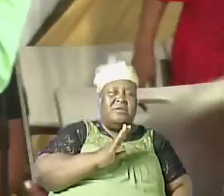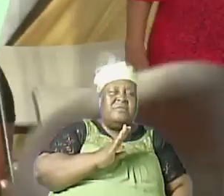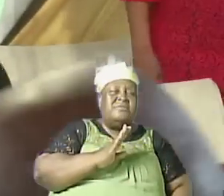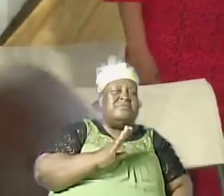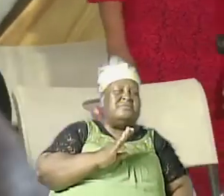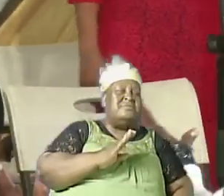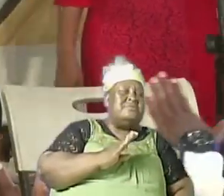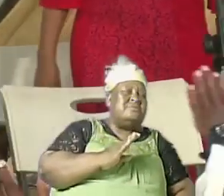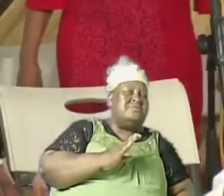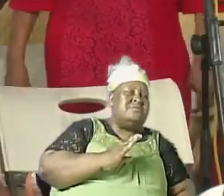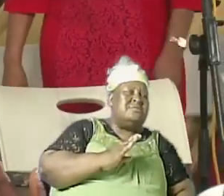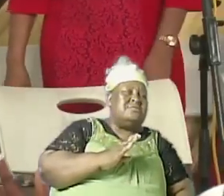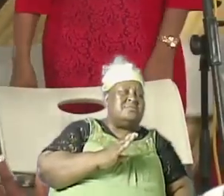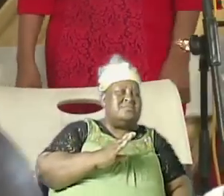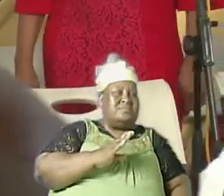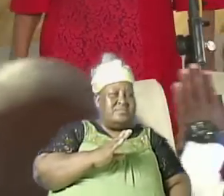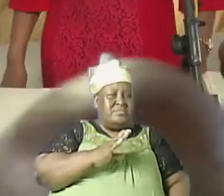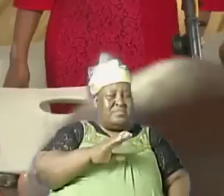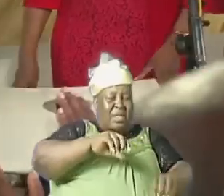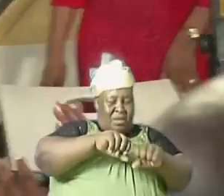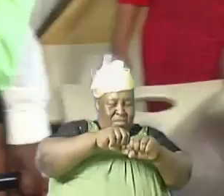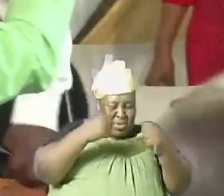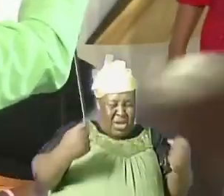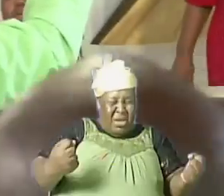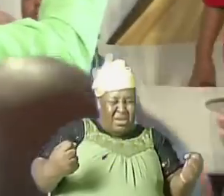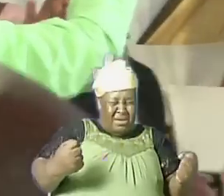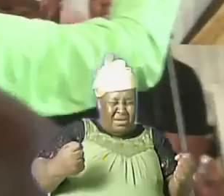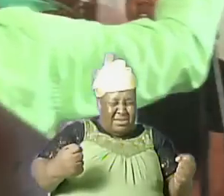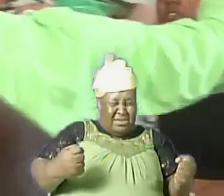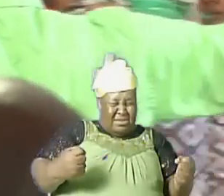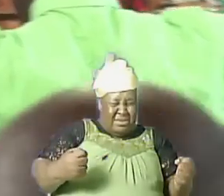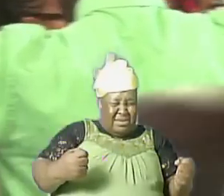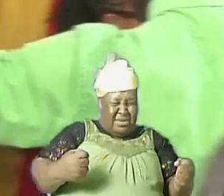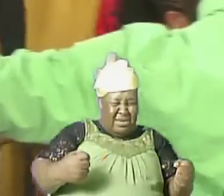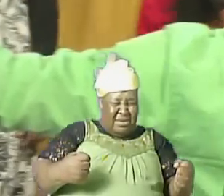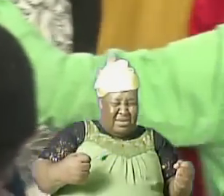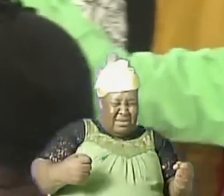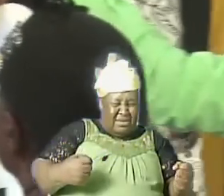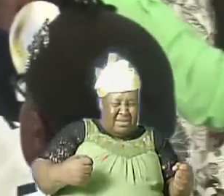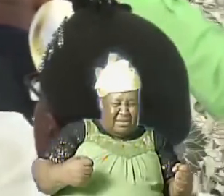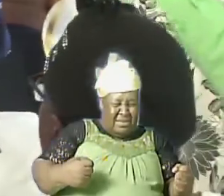Lord. I'm telling you, we are breaking it off you now.